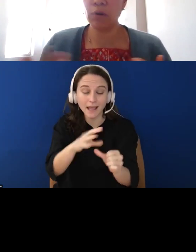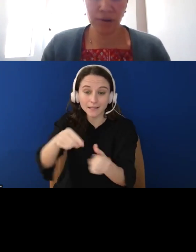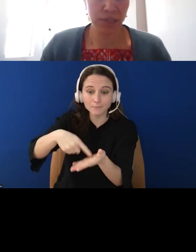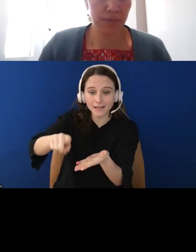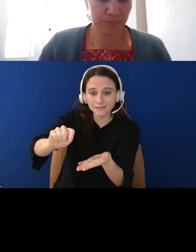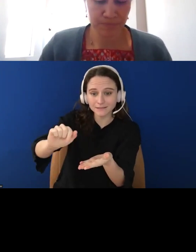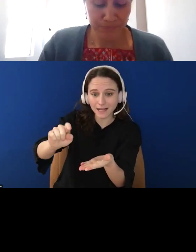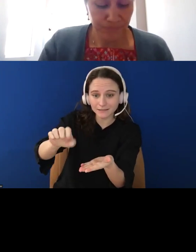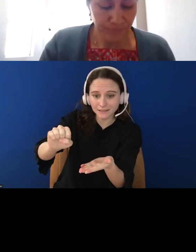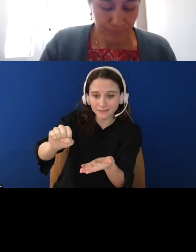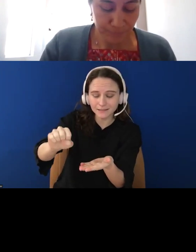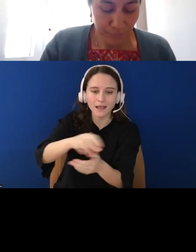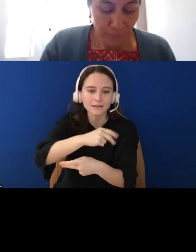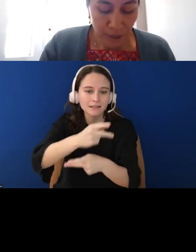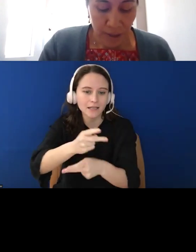of others.